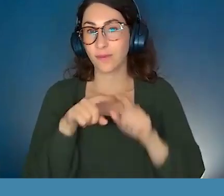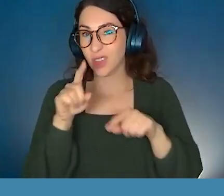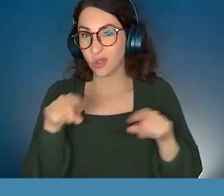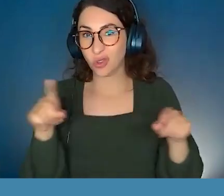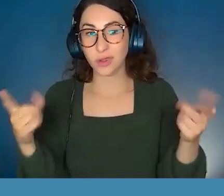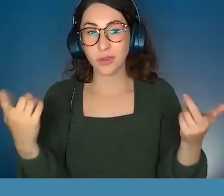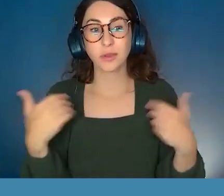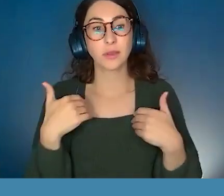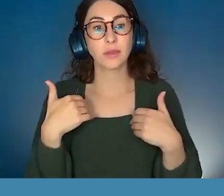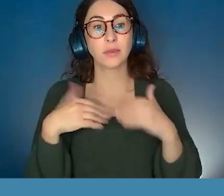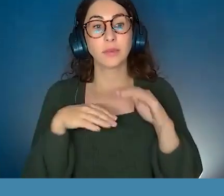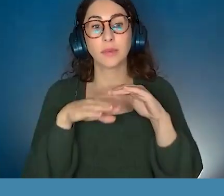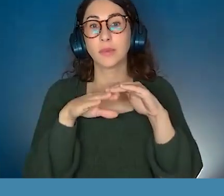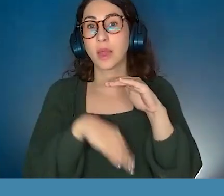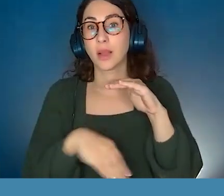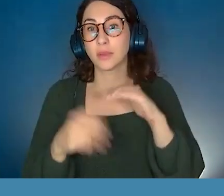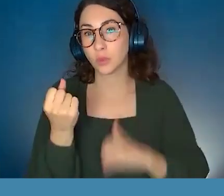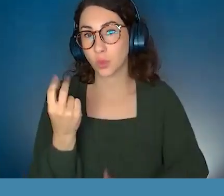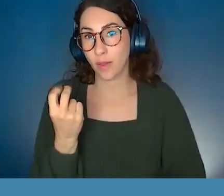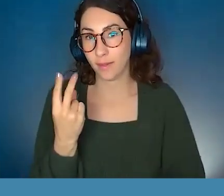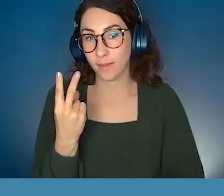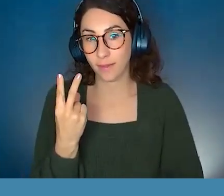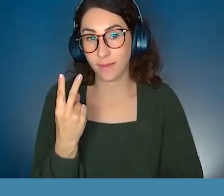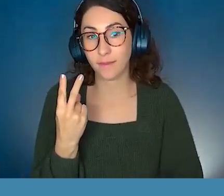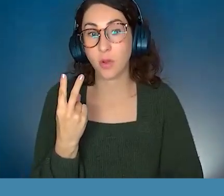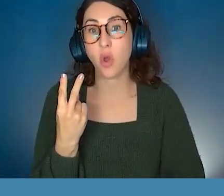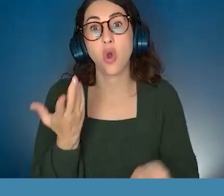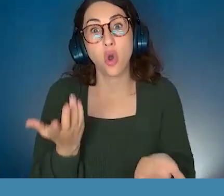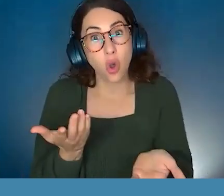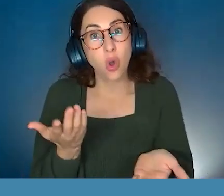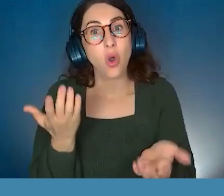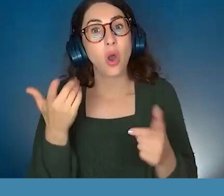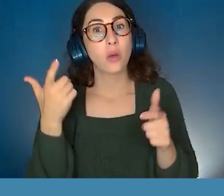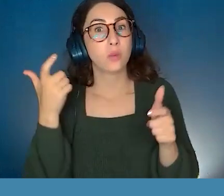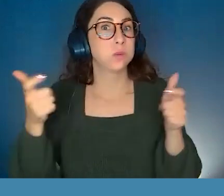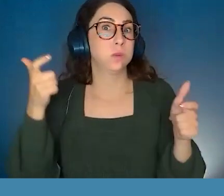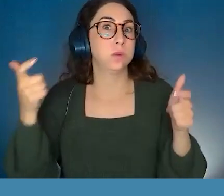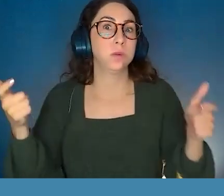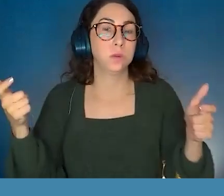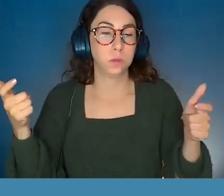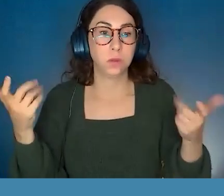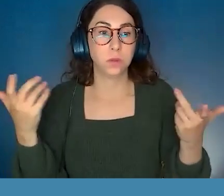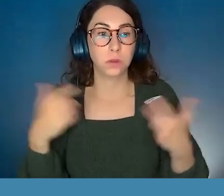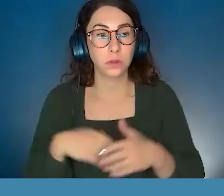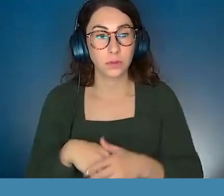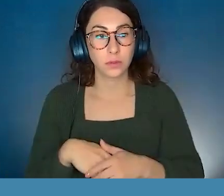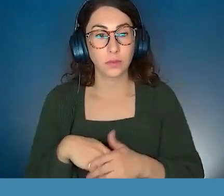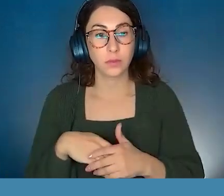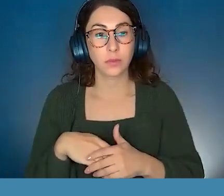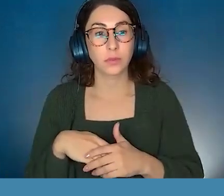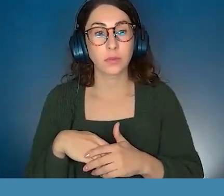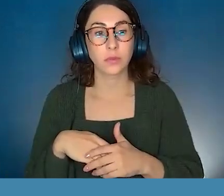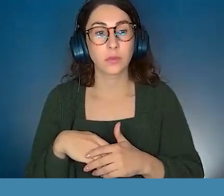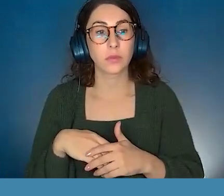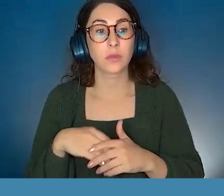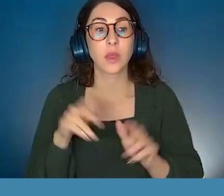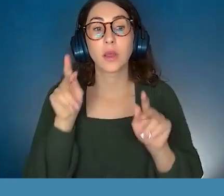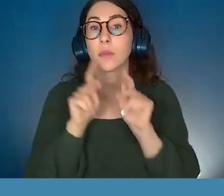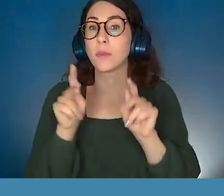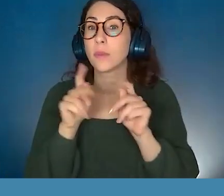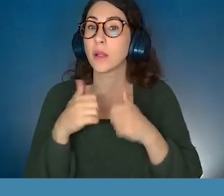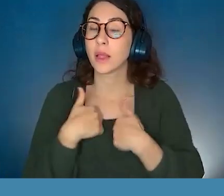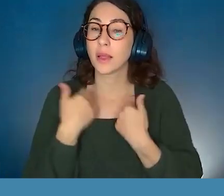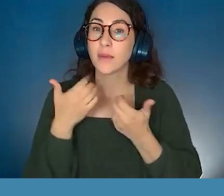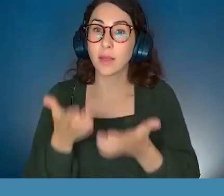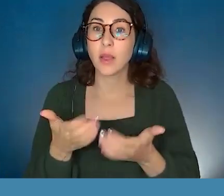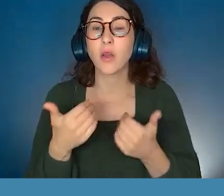12 individuals to much more larger institutional-like facilities. The individuals who live there, they're going to have a community